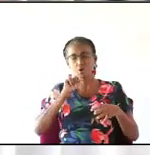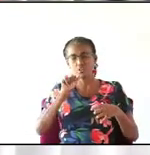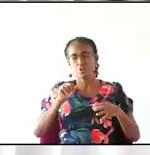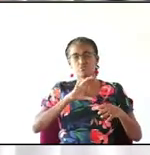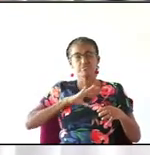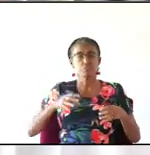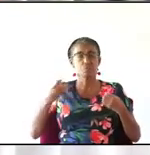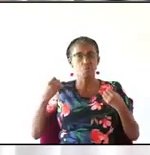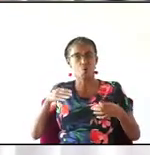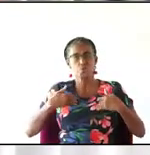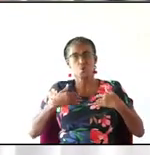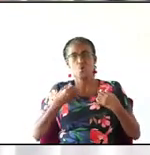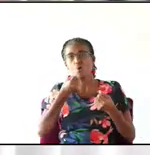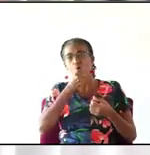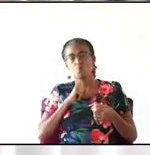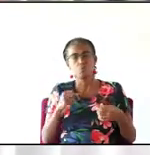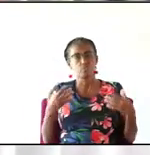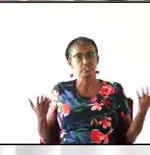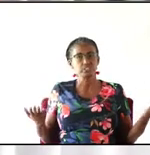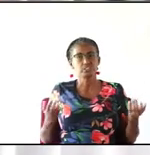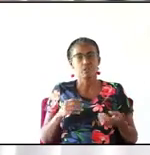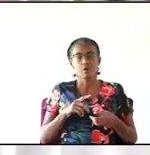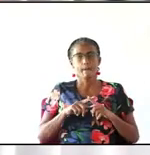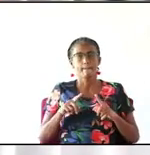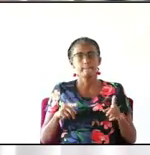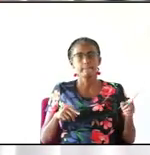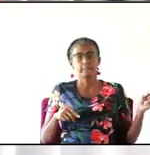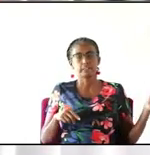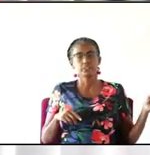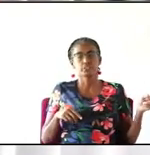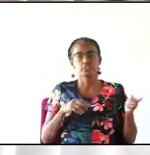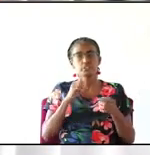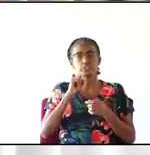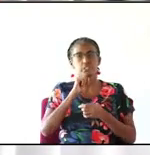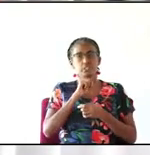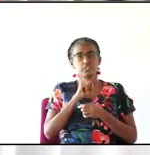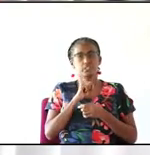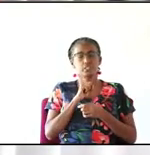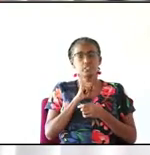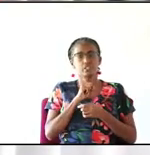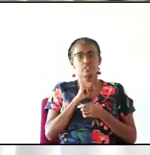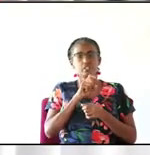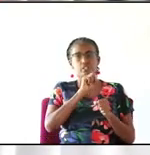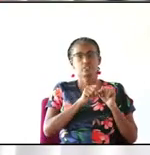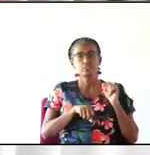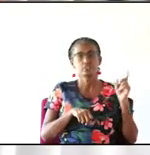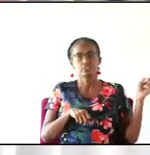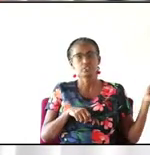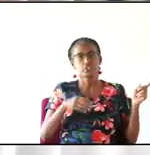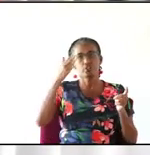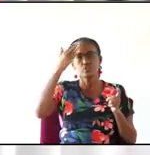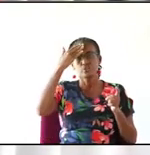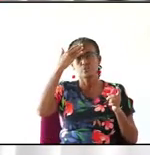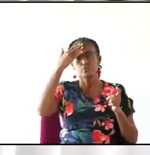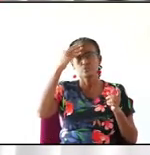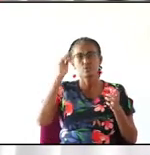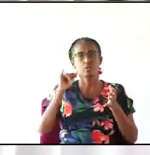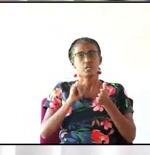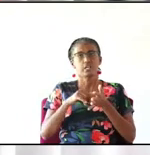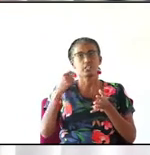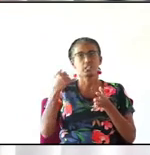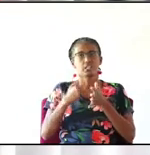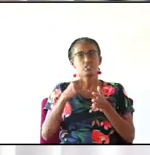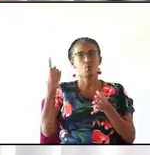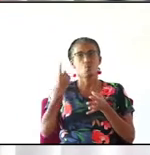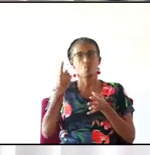that invades any person's life. And so I knew that it's only God who was going to take